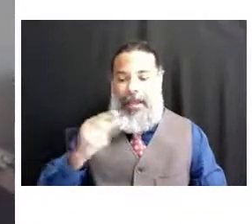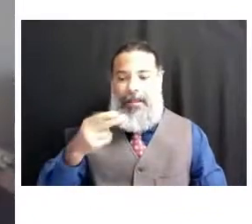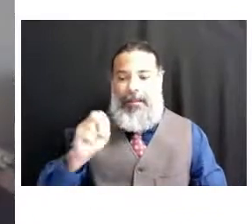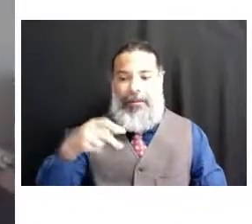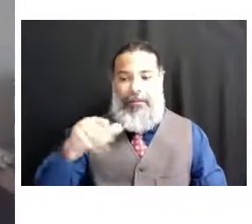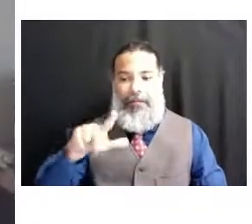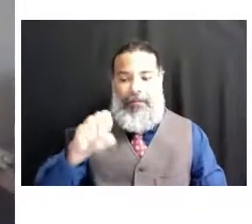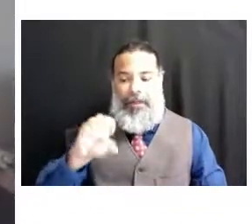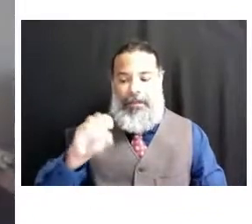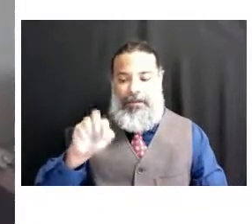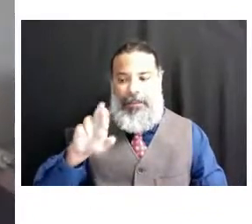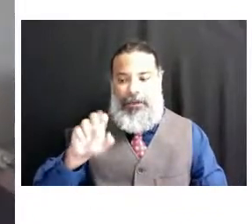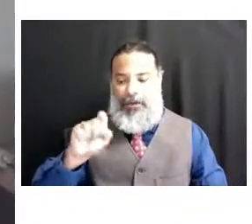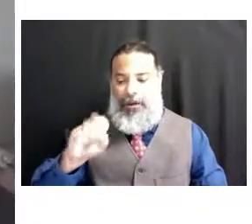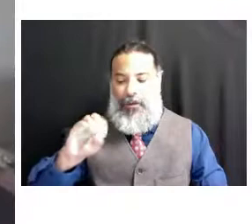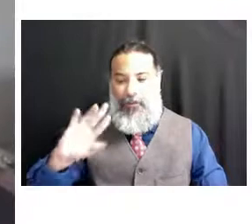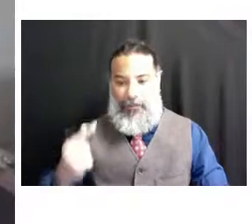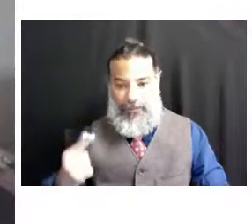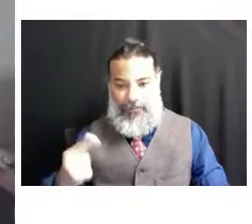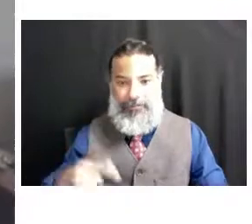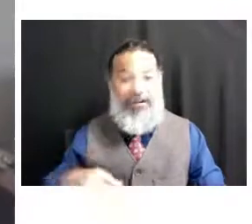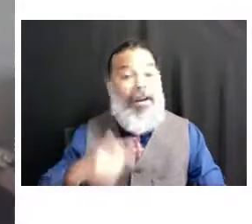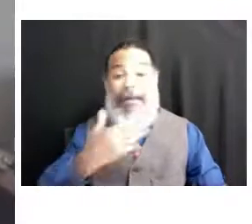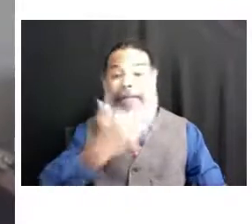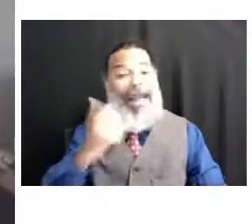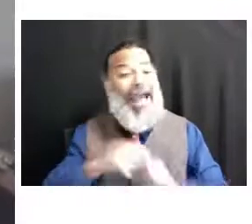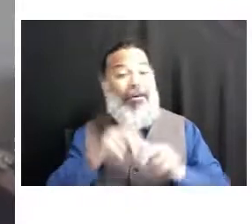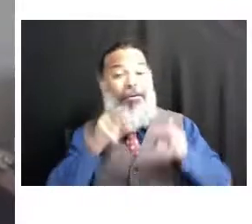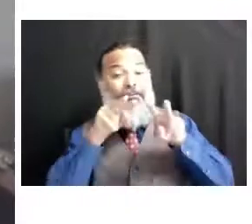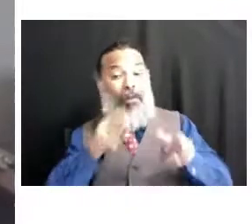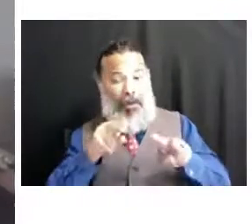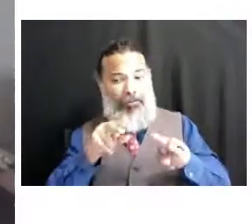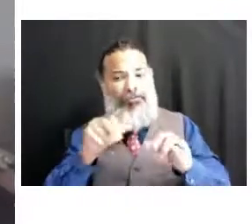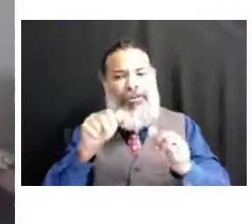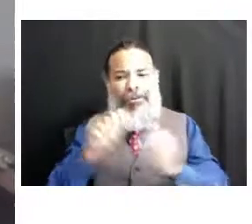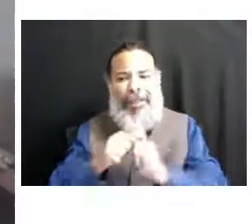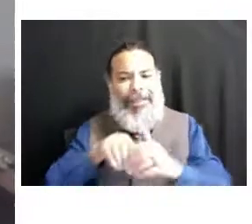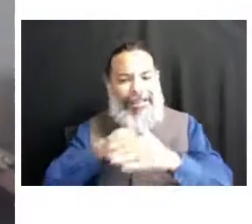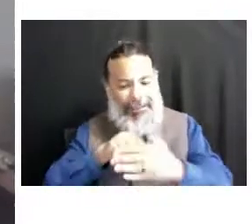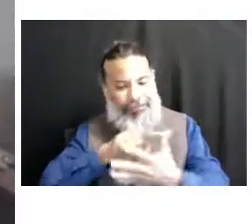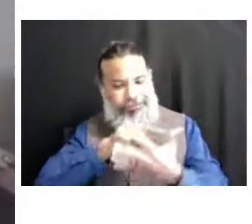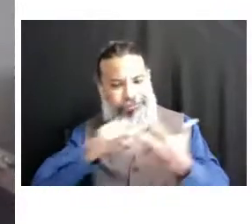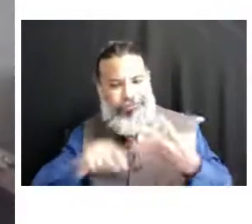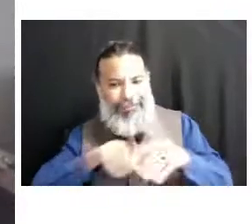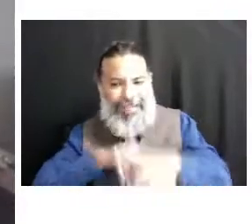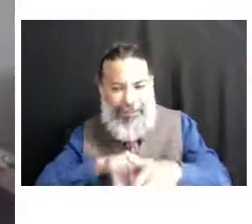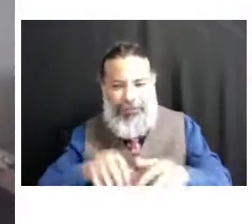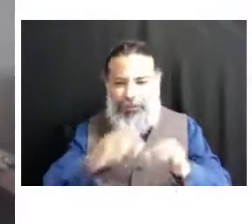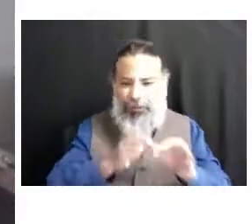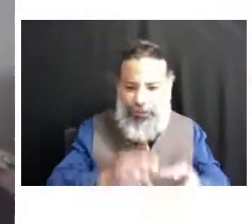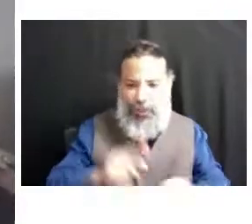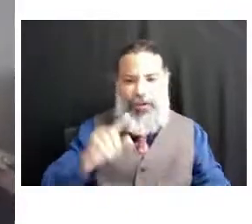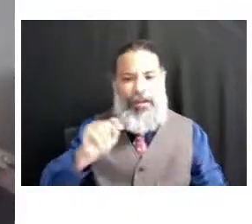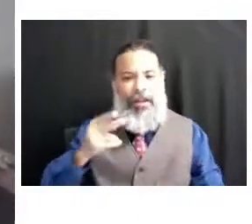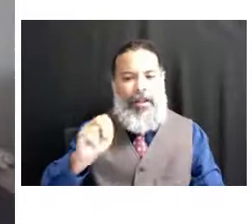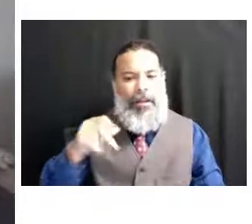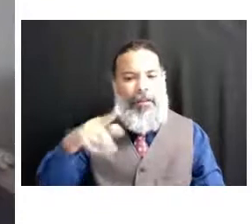access@thepealecenter.org. The best way to view this program, along with its accessibility features, is on the Peale's website at